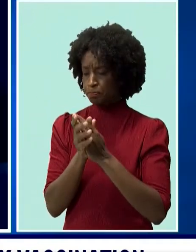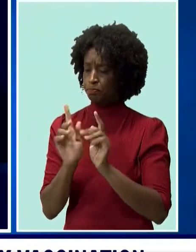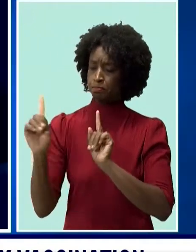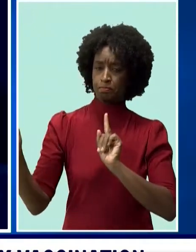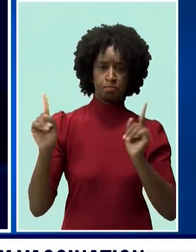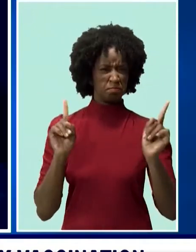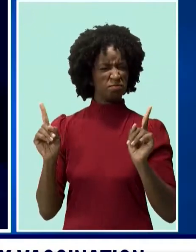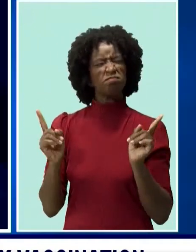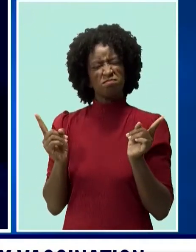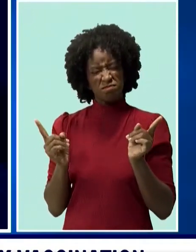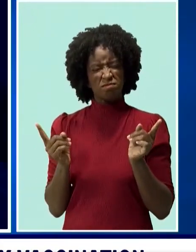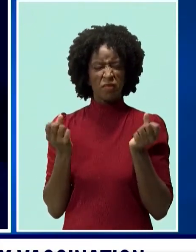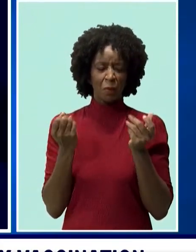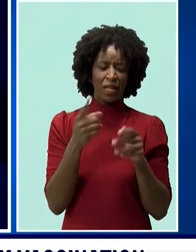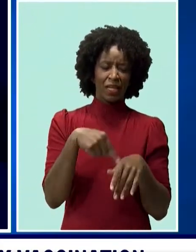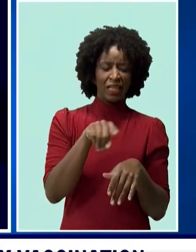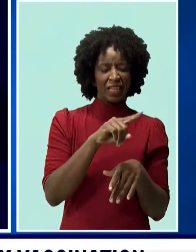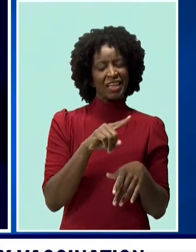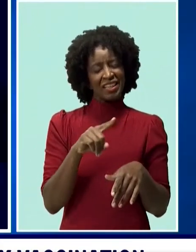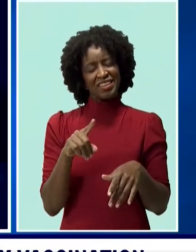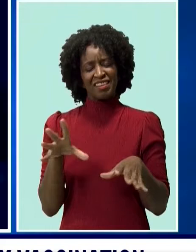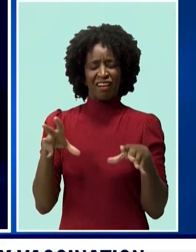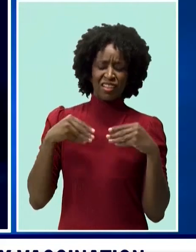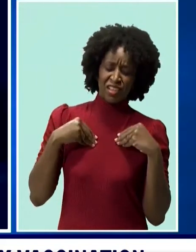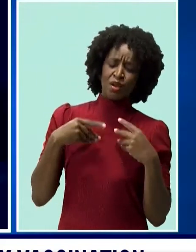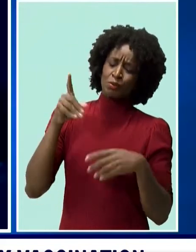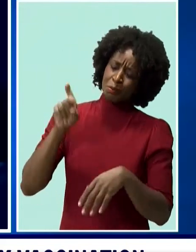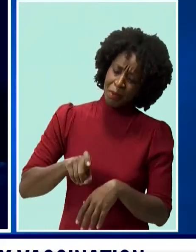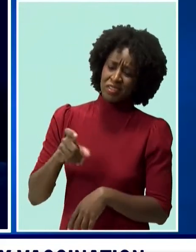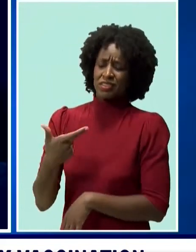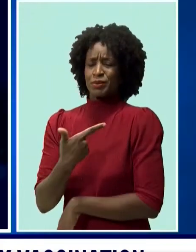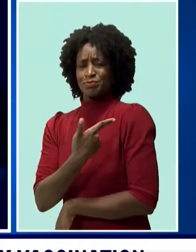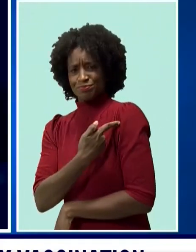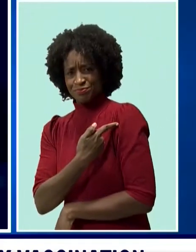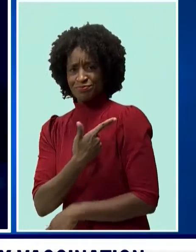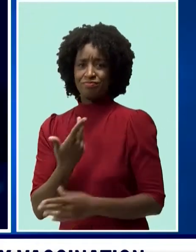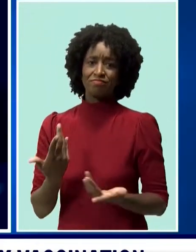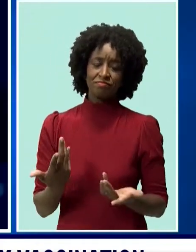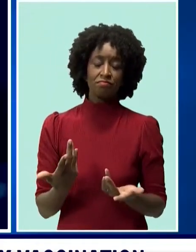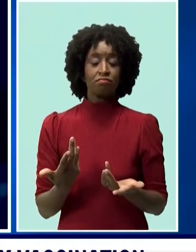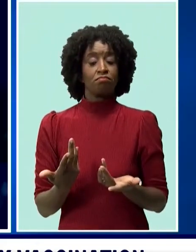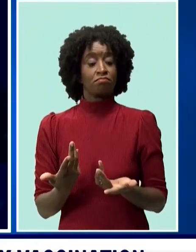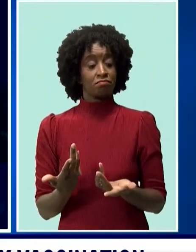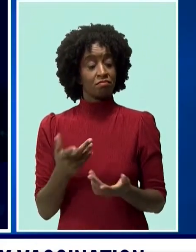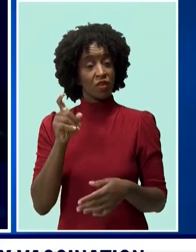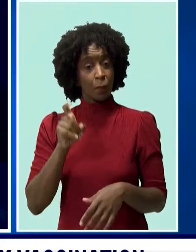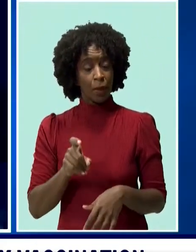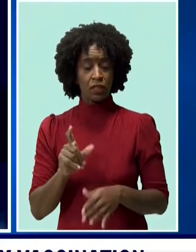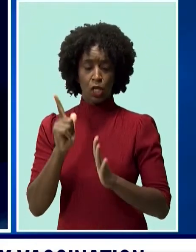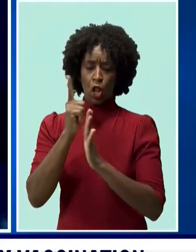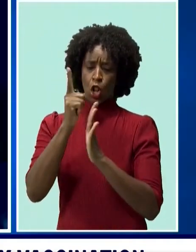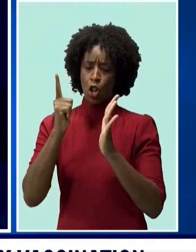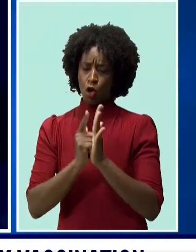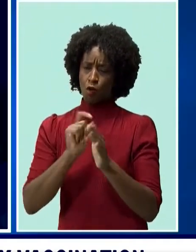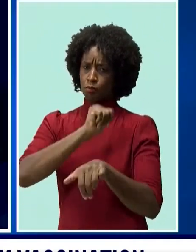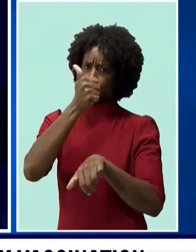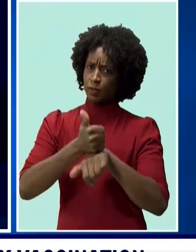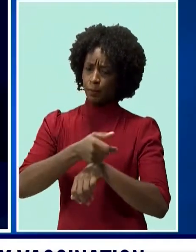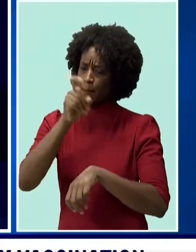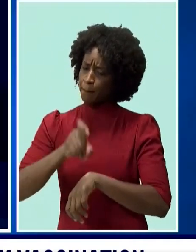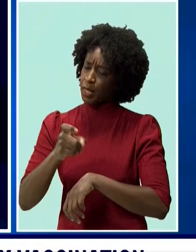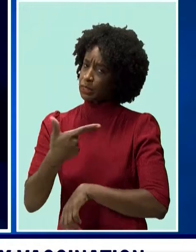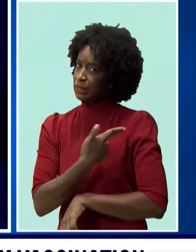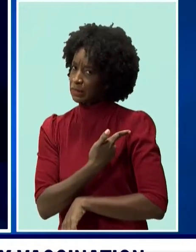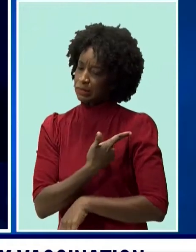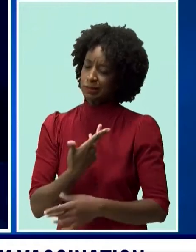must take place. But I'm not sure if we got to the point yet where we're going to mandate it from our level. But that is a discussion